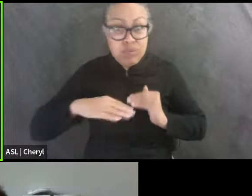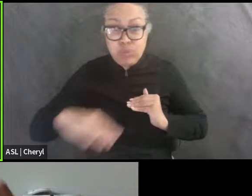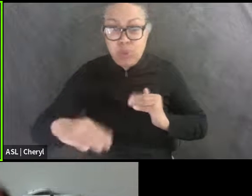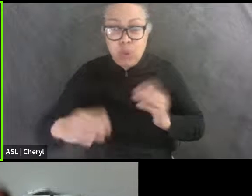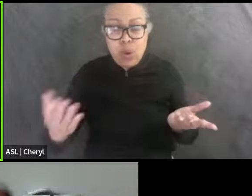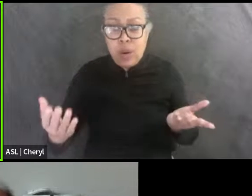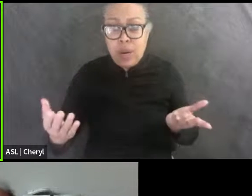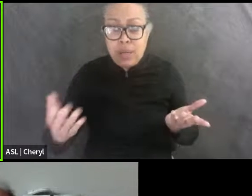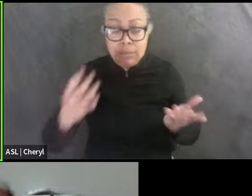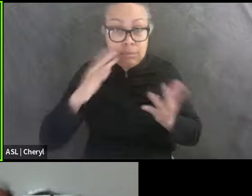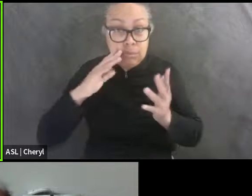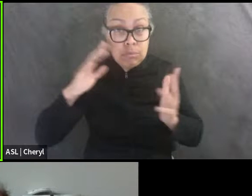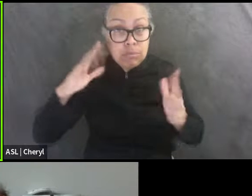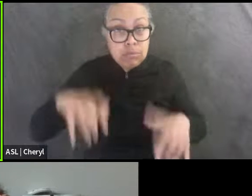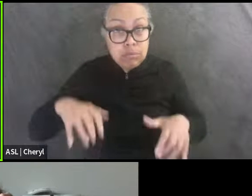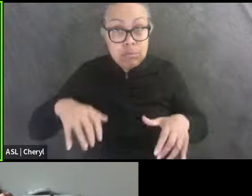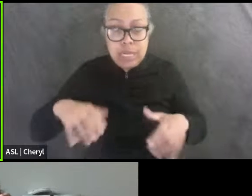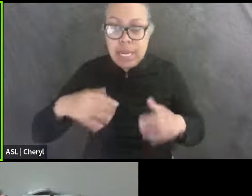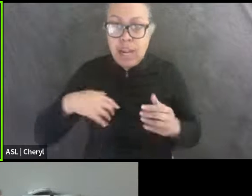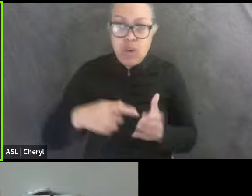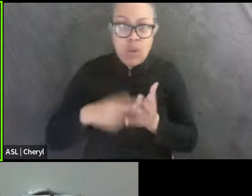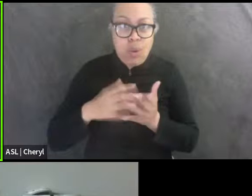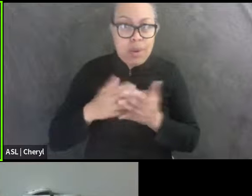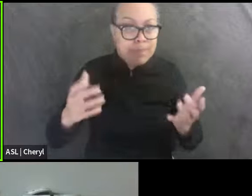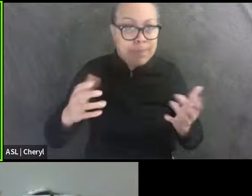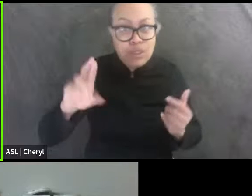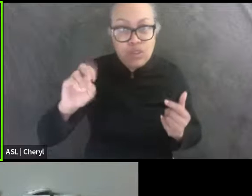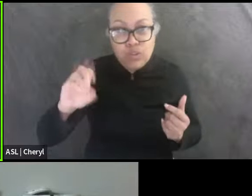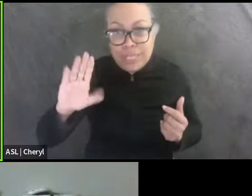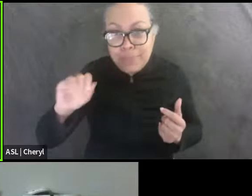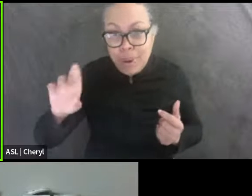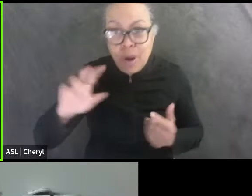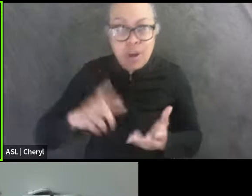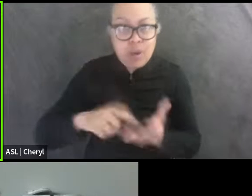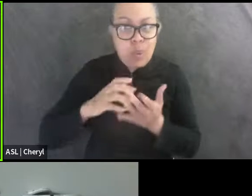I was shocked at how much rebar and poured concrete went in.